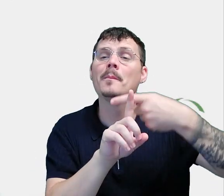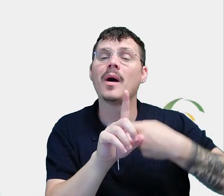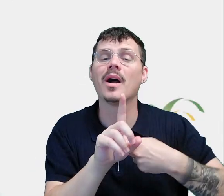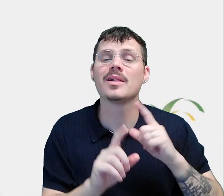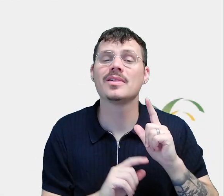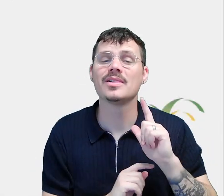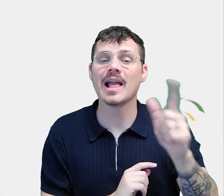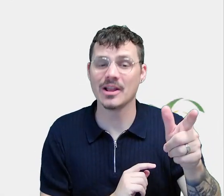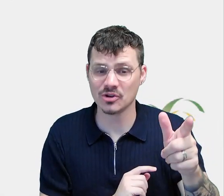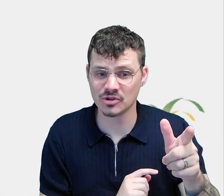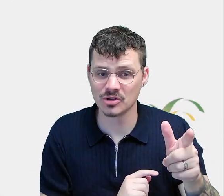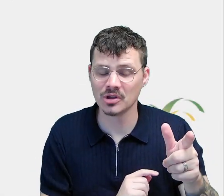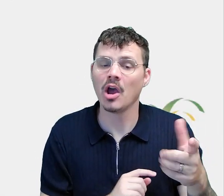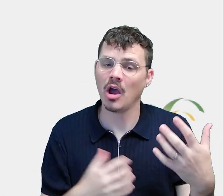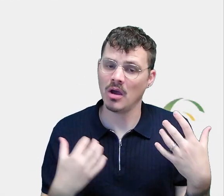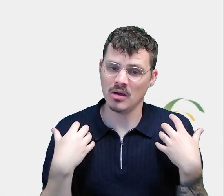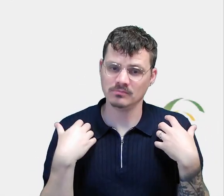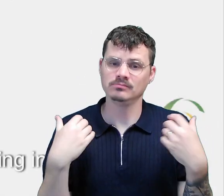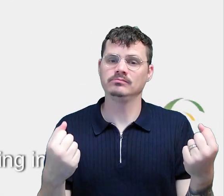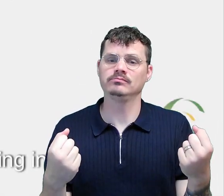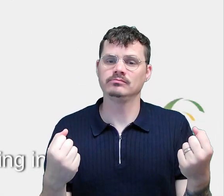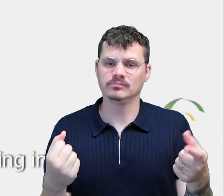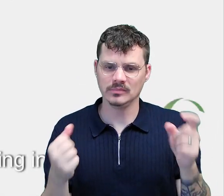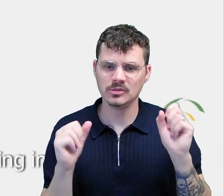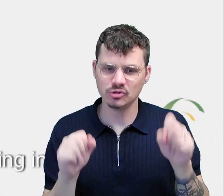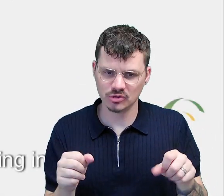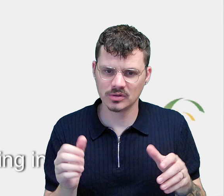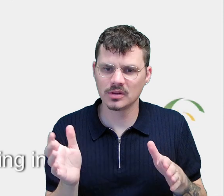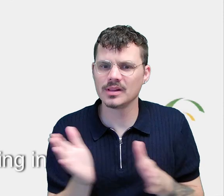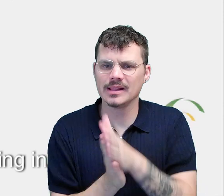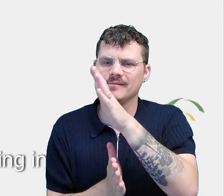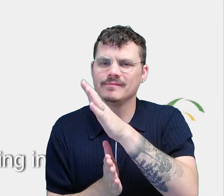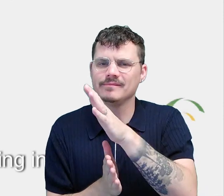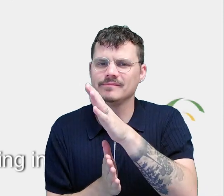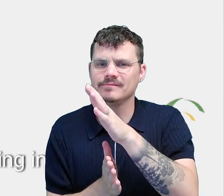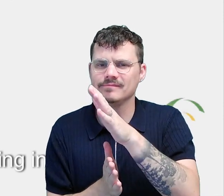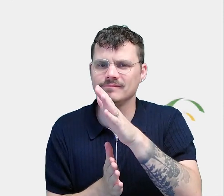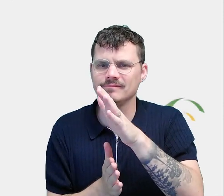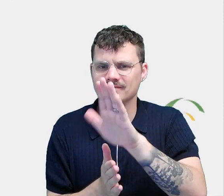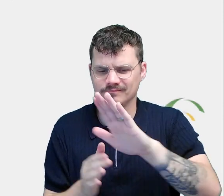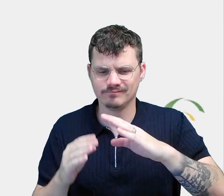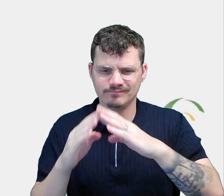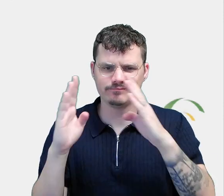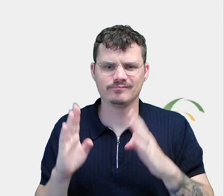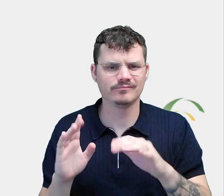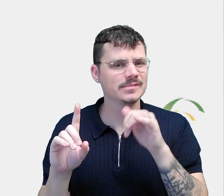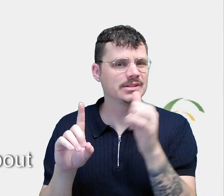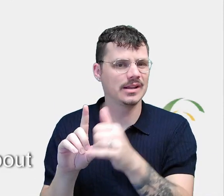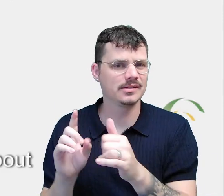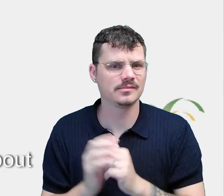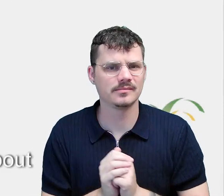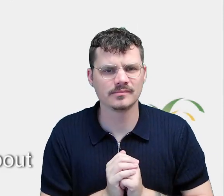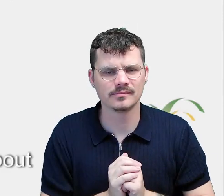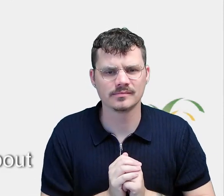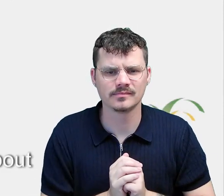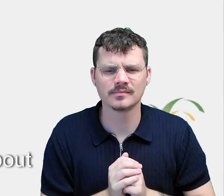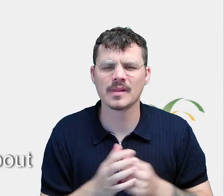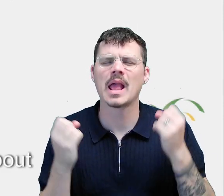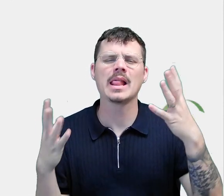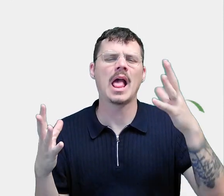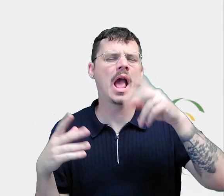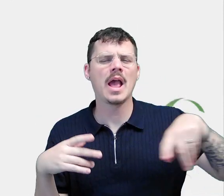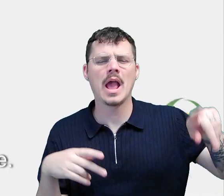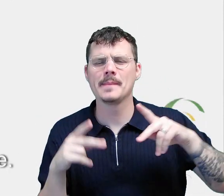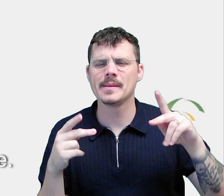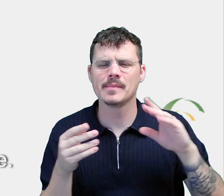he was well enough to leave the house that he was recovering in. You know, and a lot of people talk